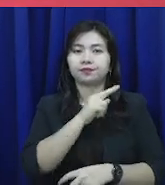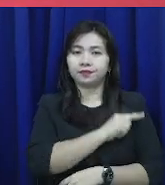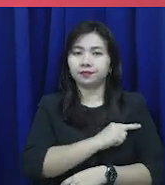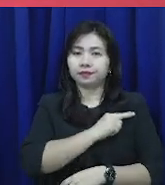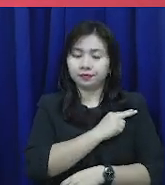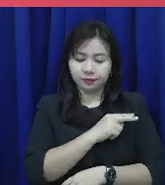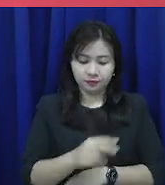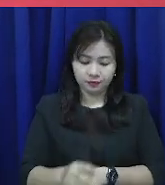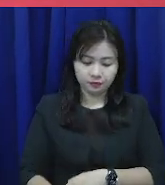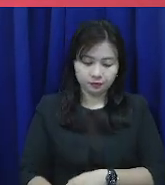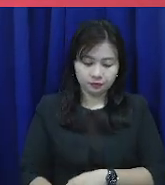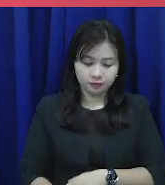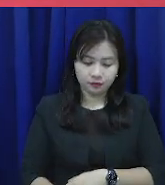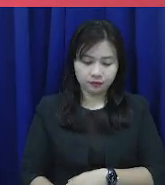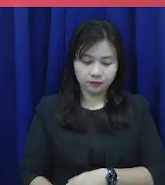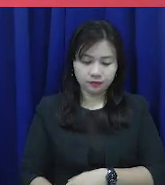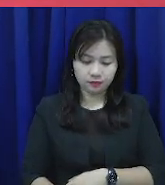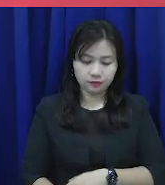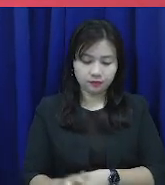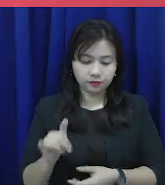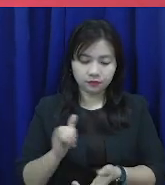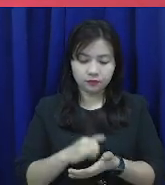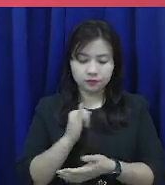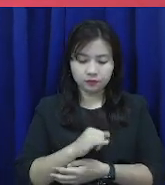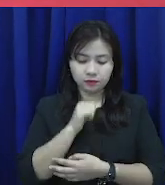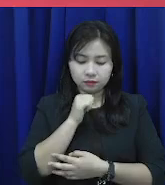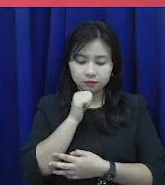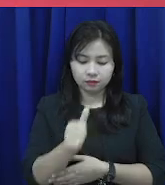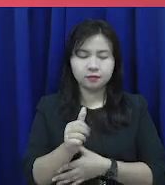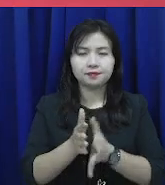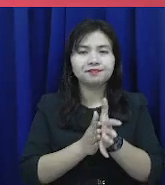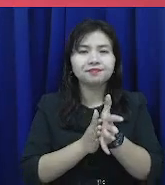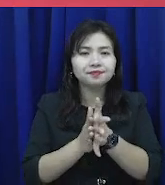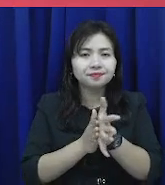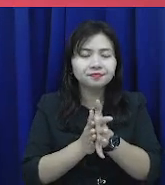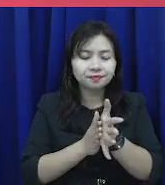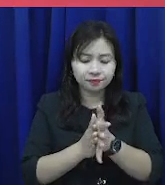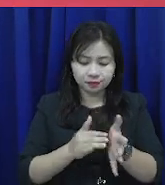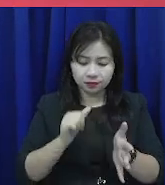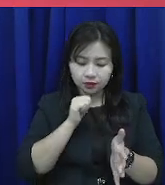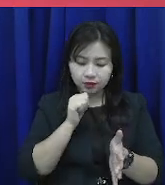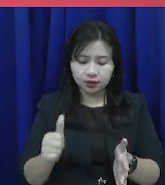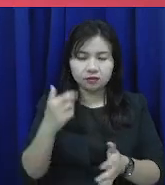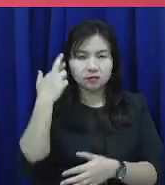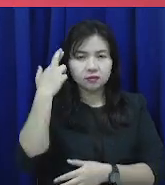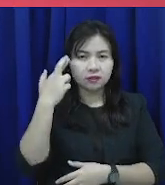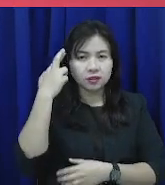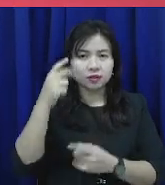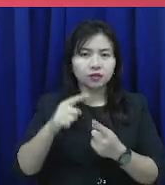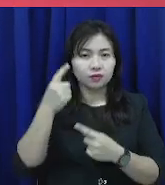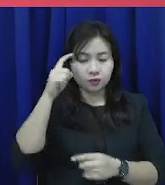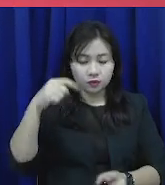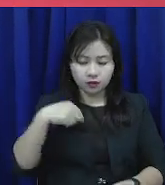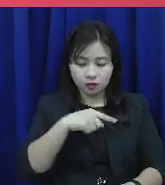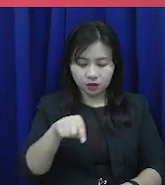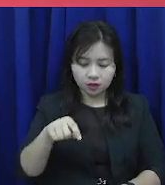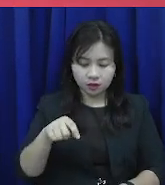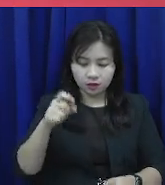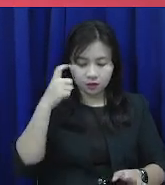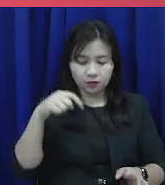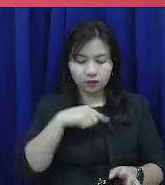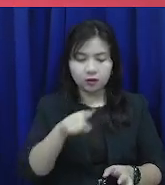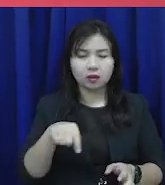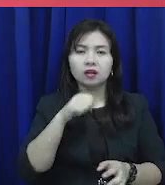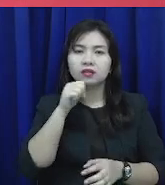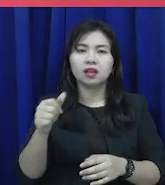always telling you this that it is not an excuse for us not Uh is not an excuse para tayo ay mag